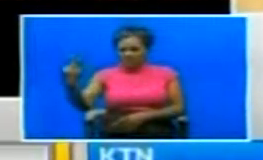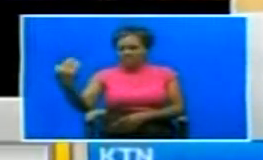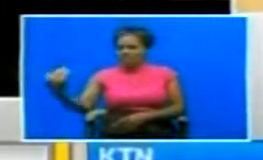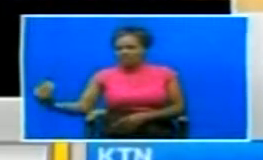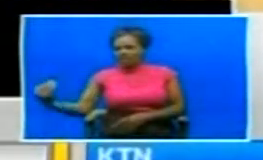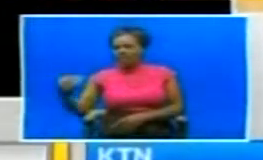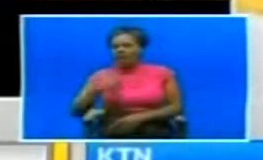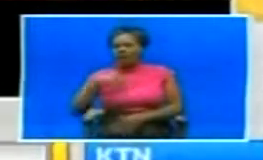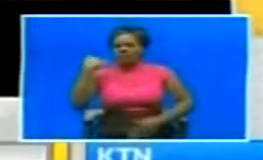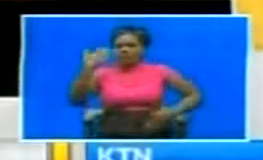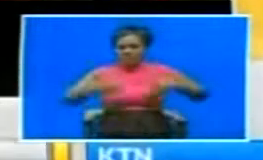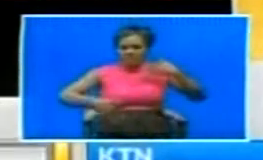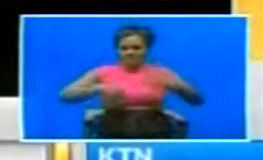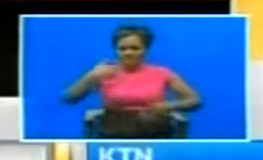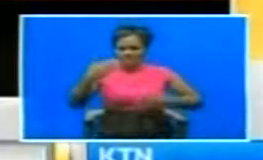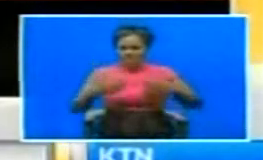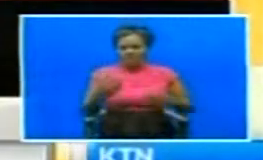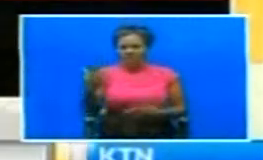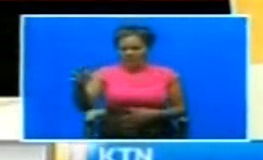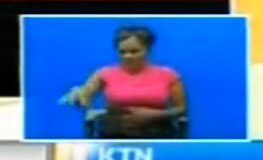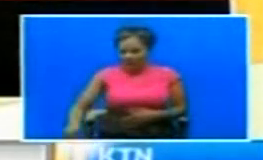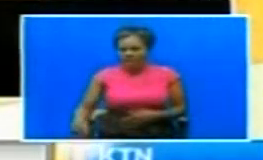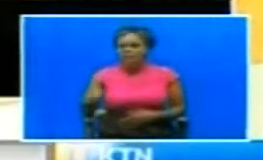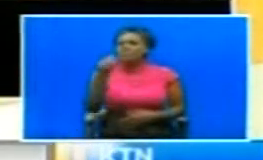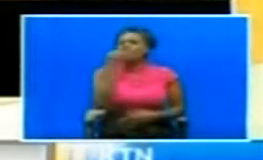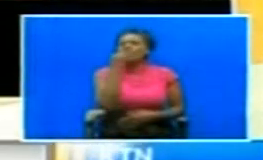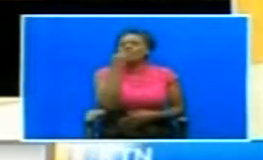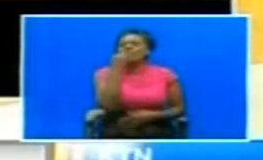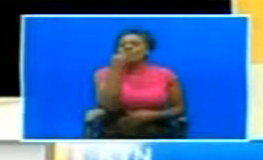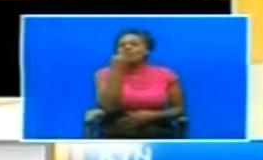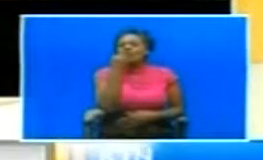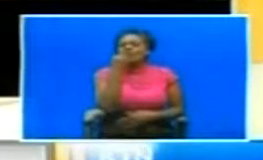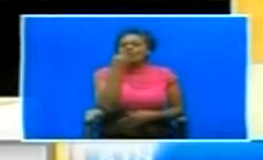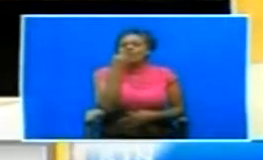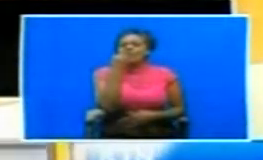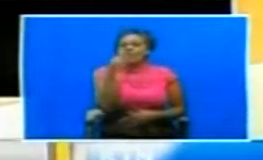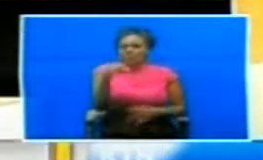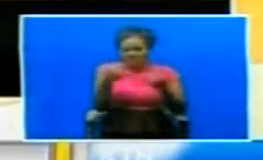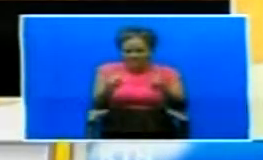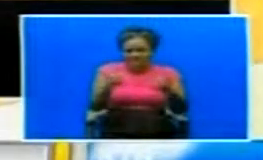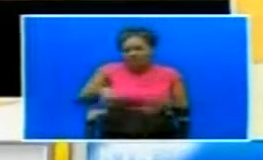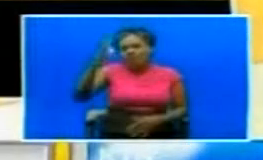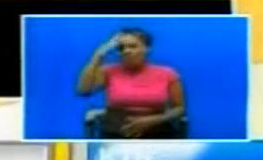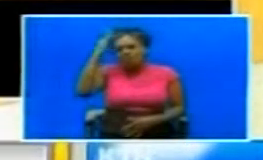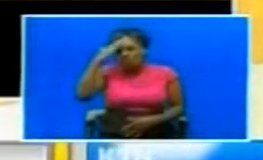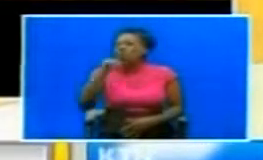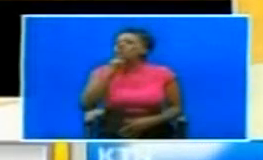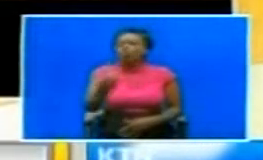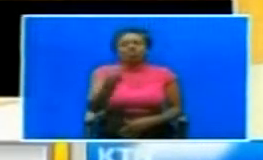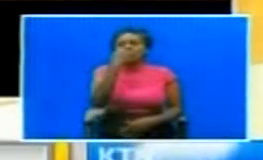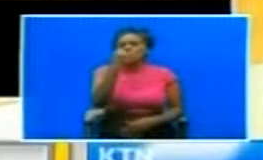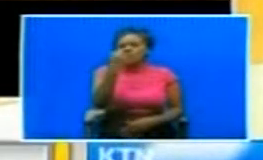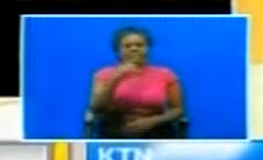a lot of behaviors of hand mouth. They take things and put in the mouth for as an exploratory habit, not necessarily for